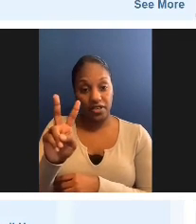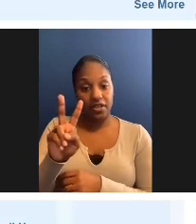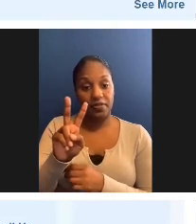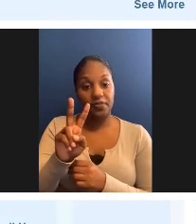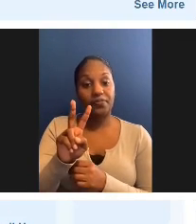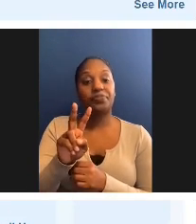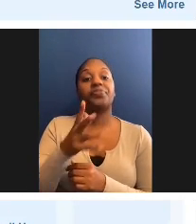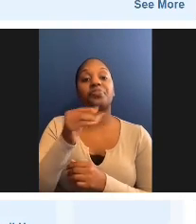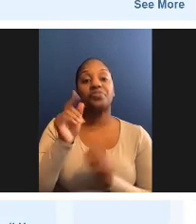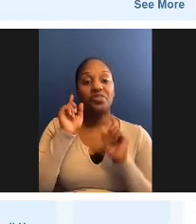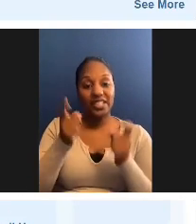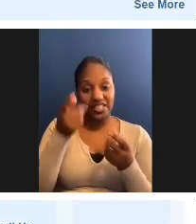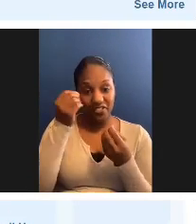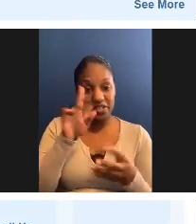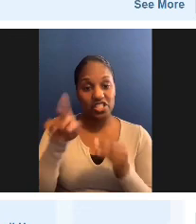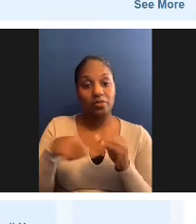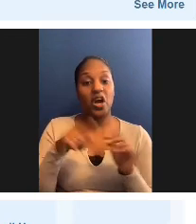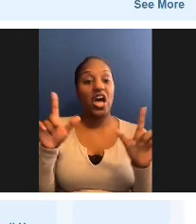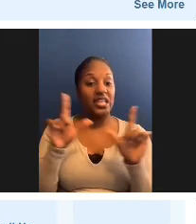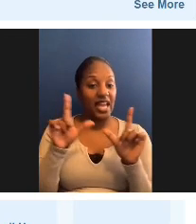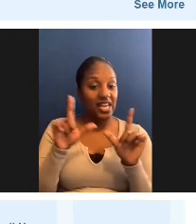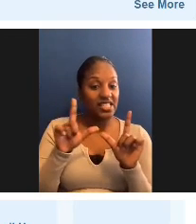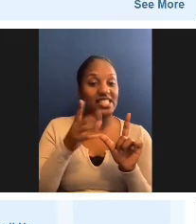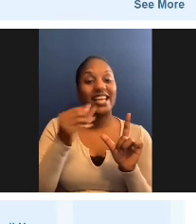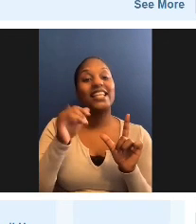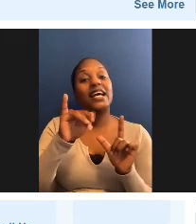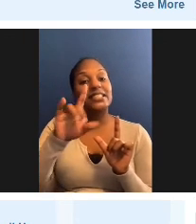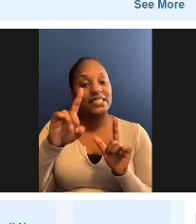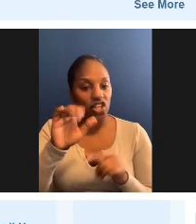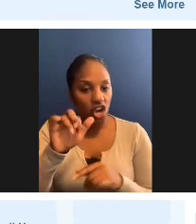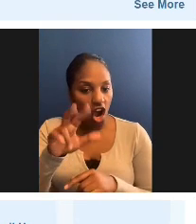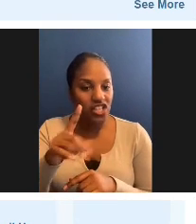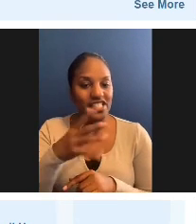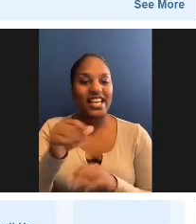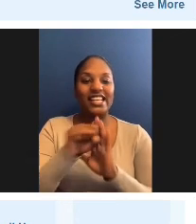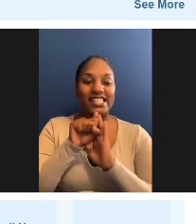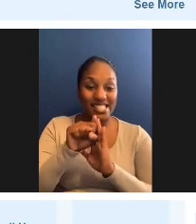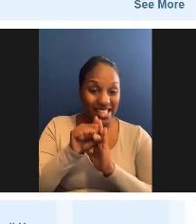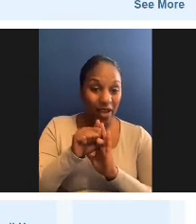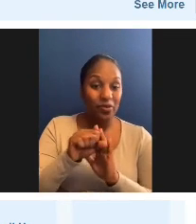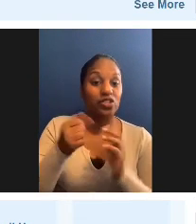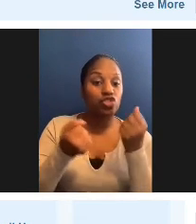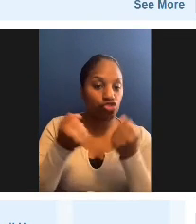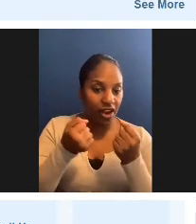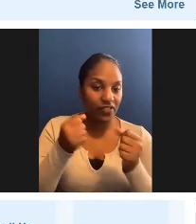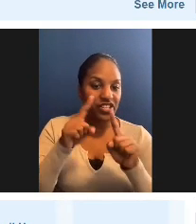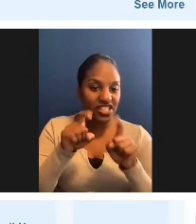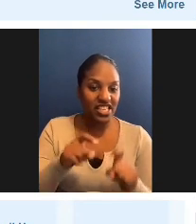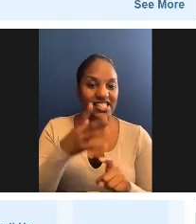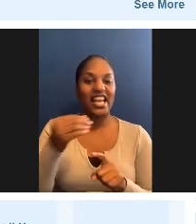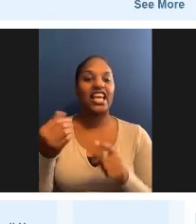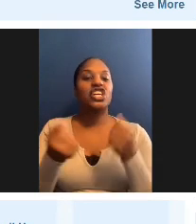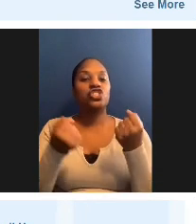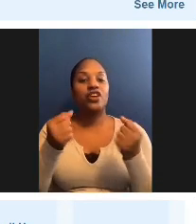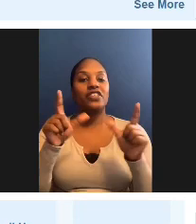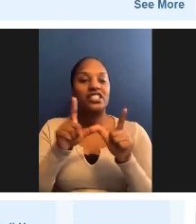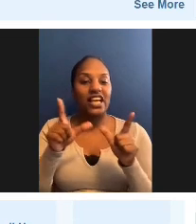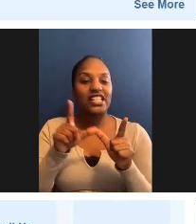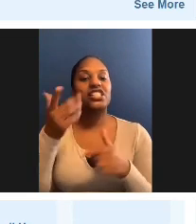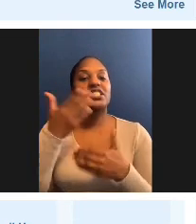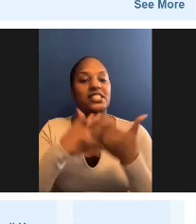This gives information about licenses and ID cards, a samples driver's test, the driver's licensing